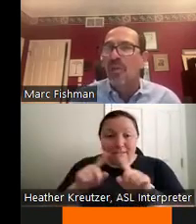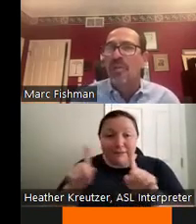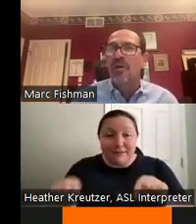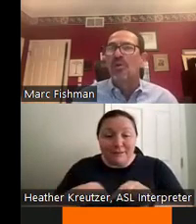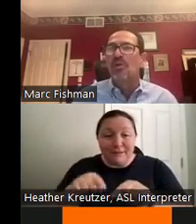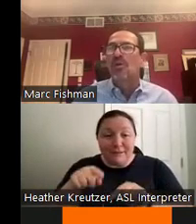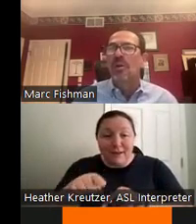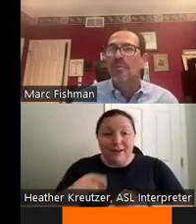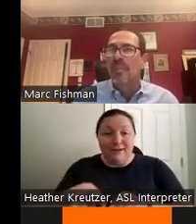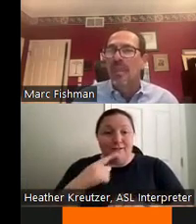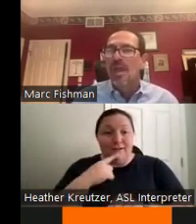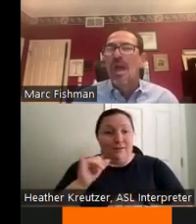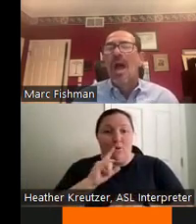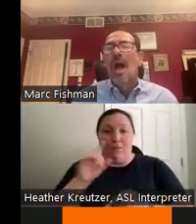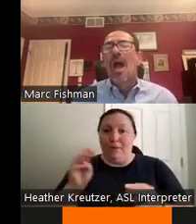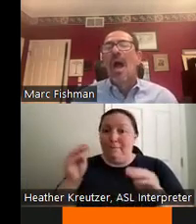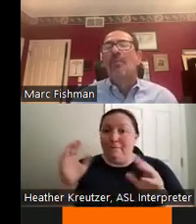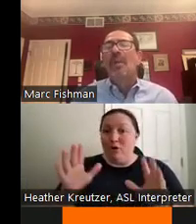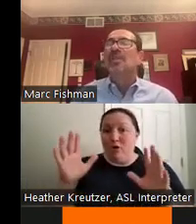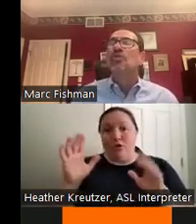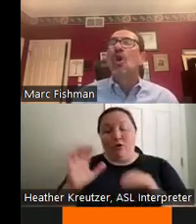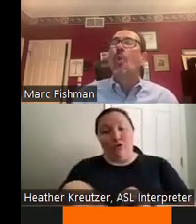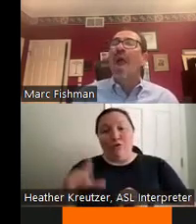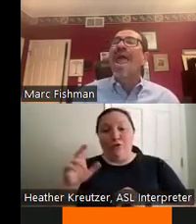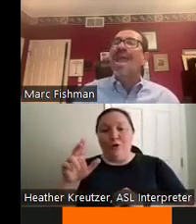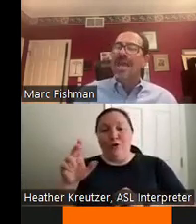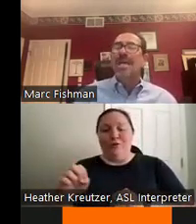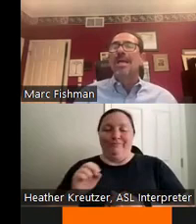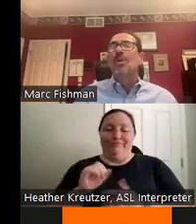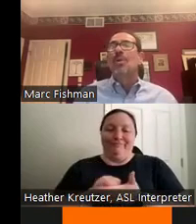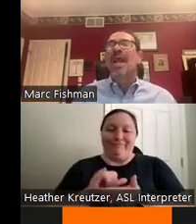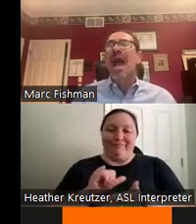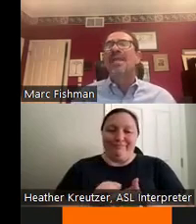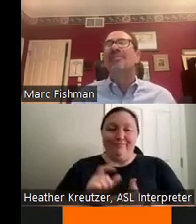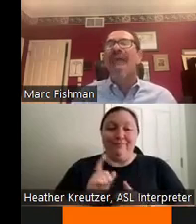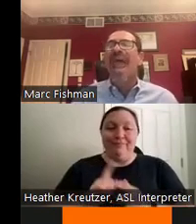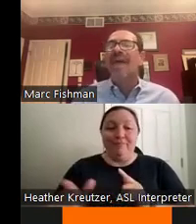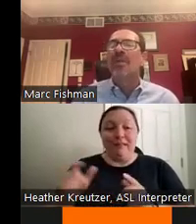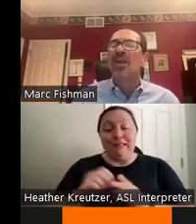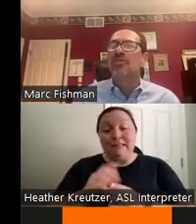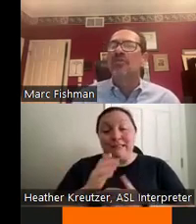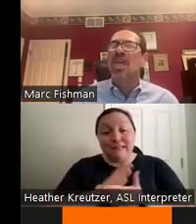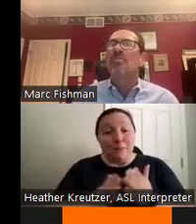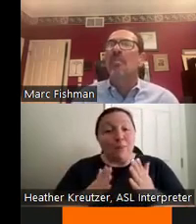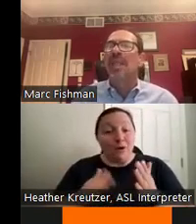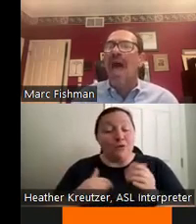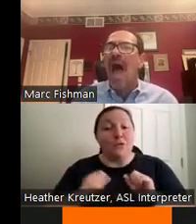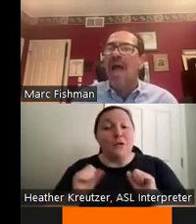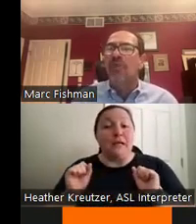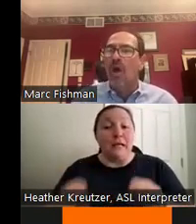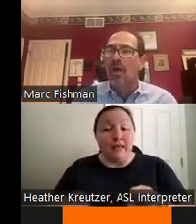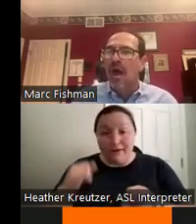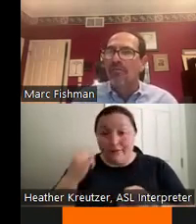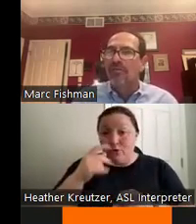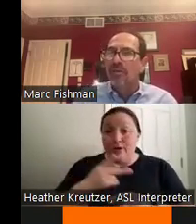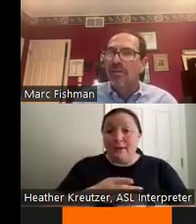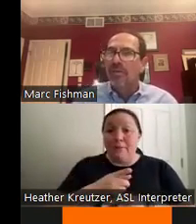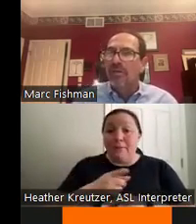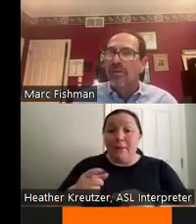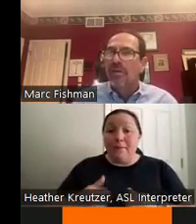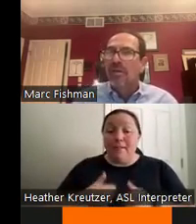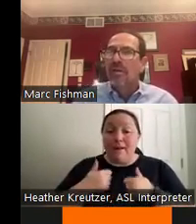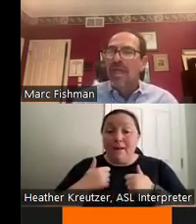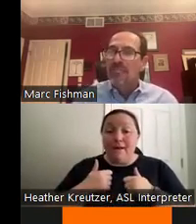The hypothetical miracle cure. But in a way, we kind of can, because if you keep them alive long